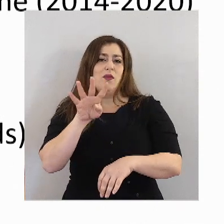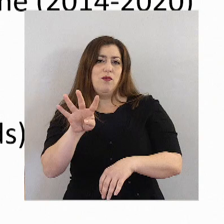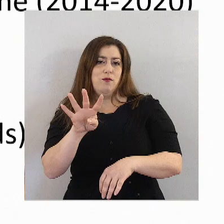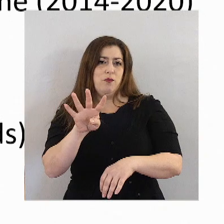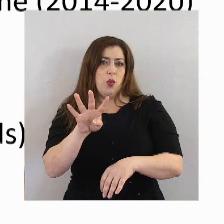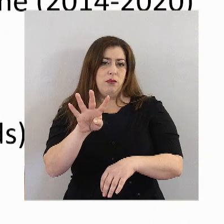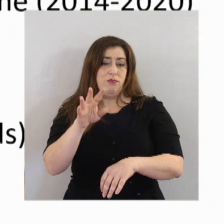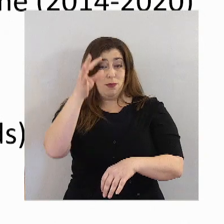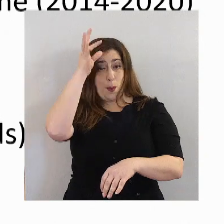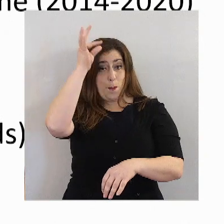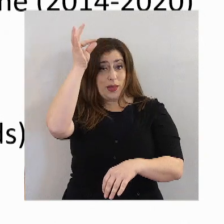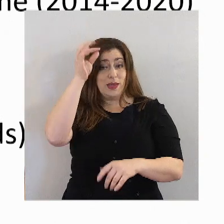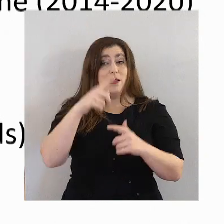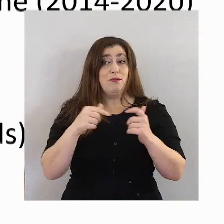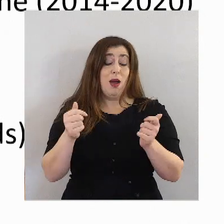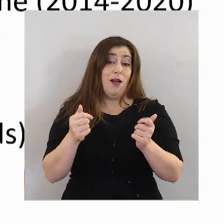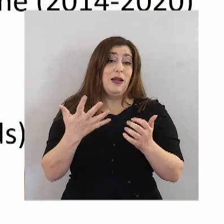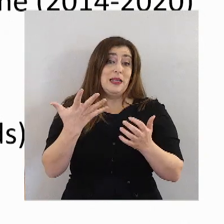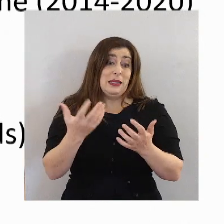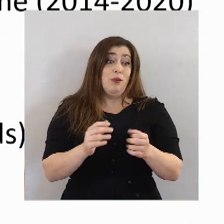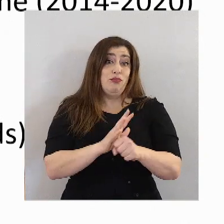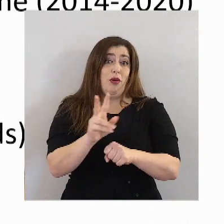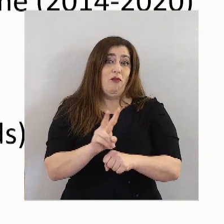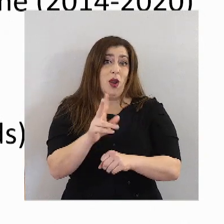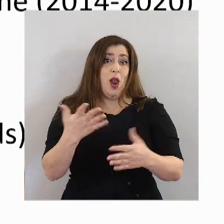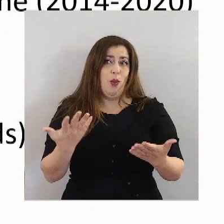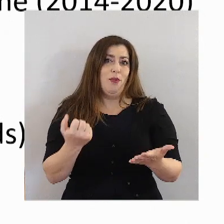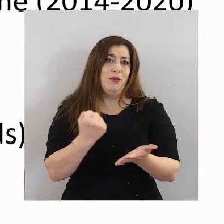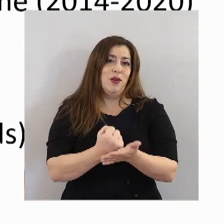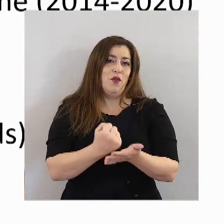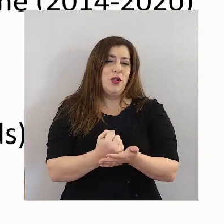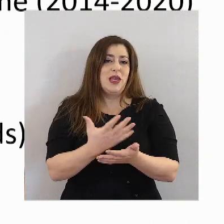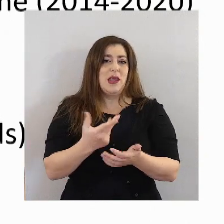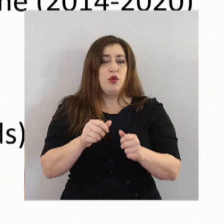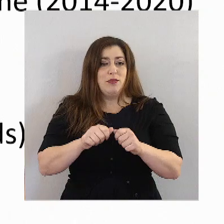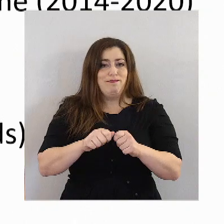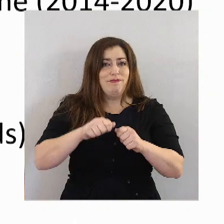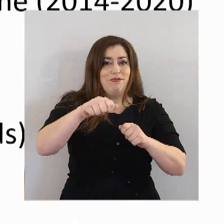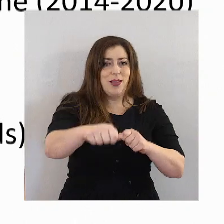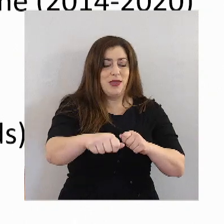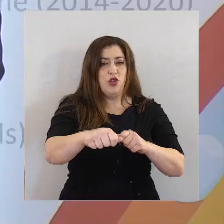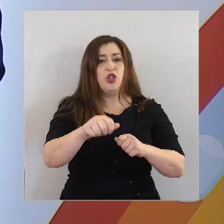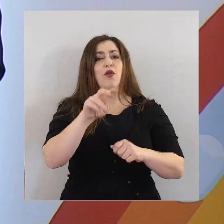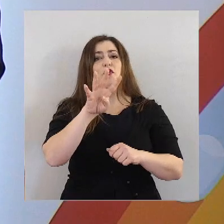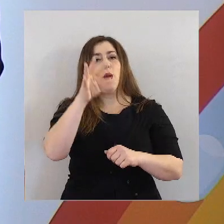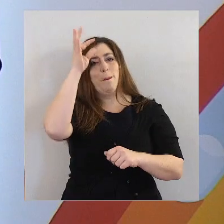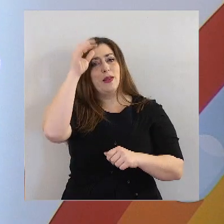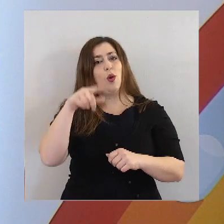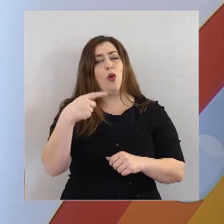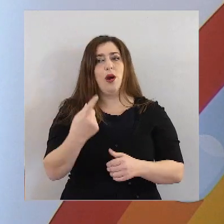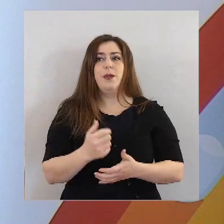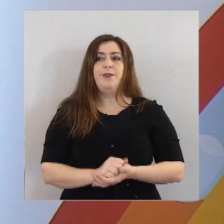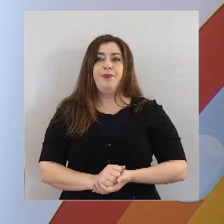months given the challenges to implementation posed by the COVID-19 pandemic. The project budget